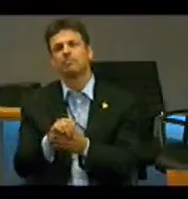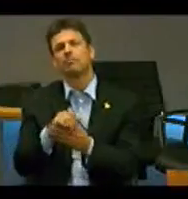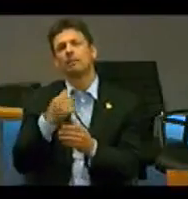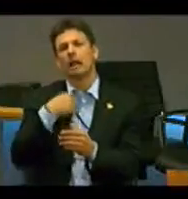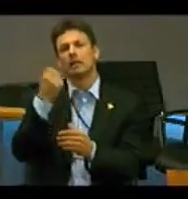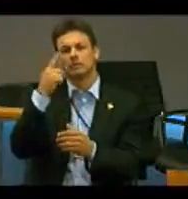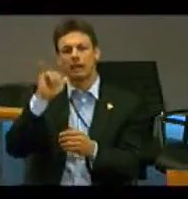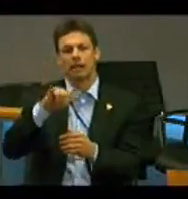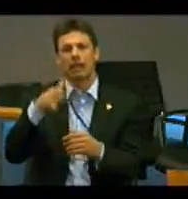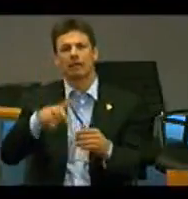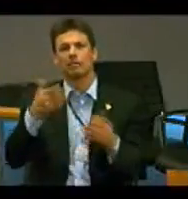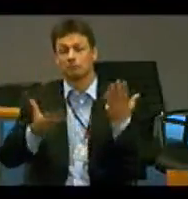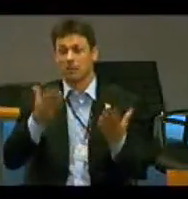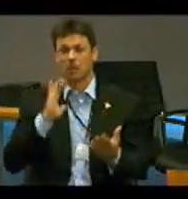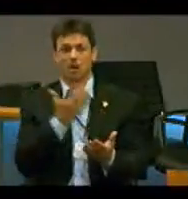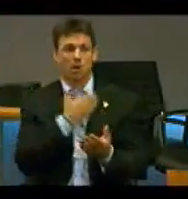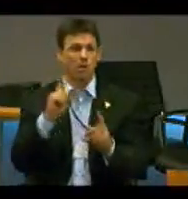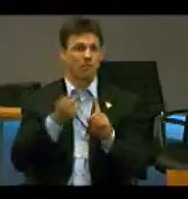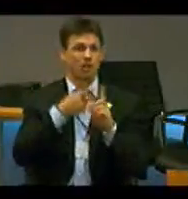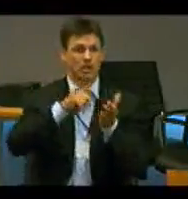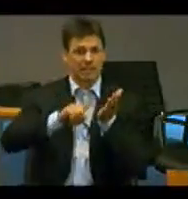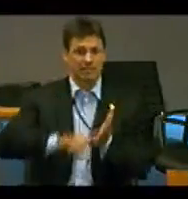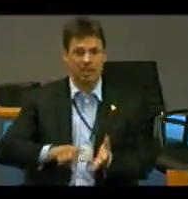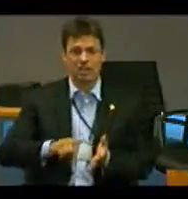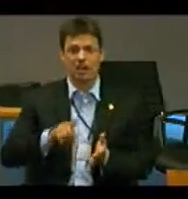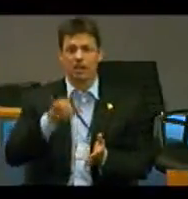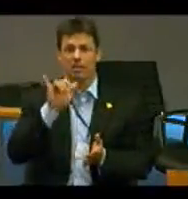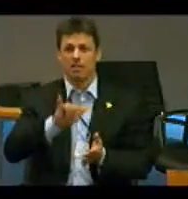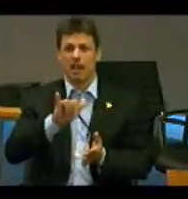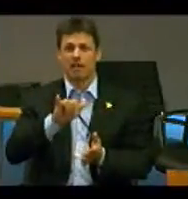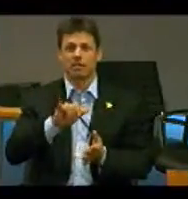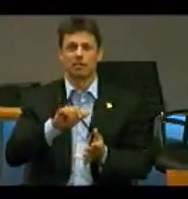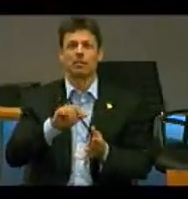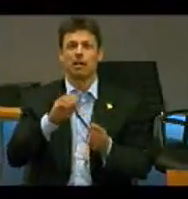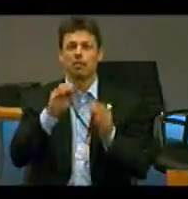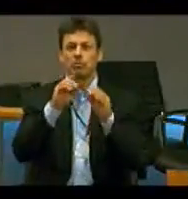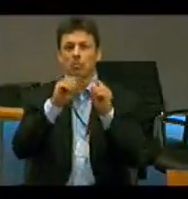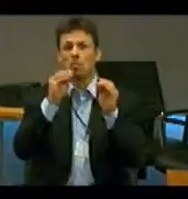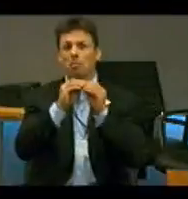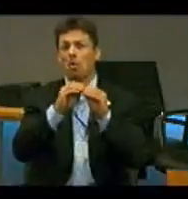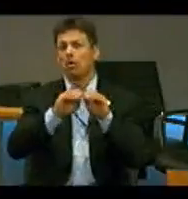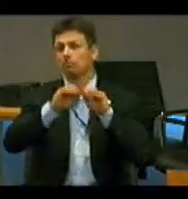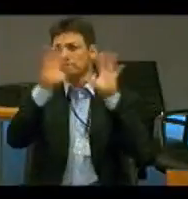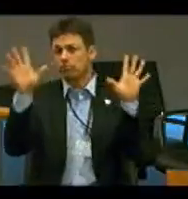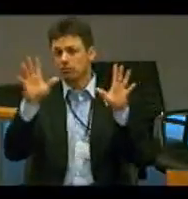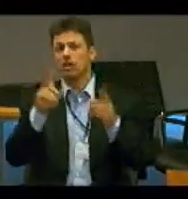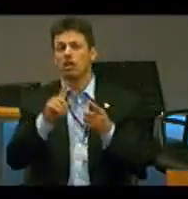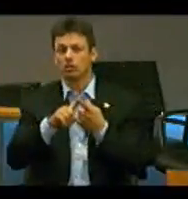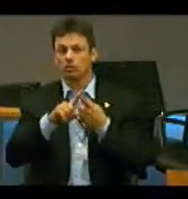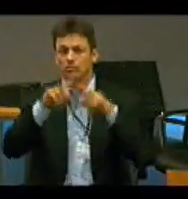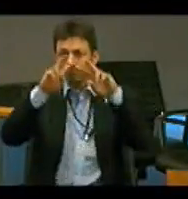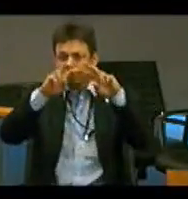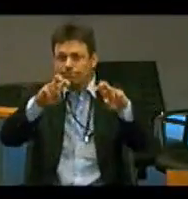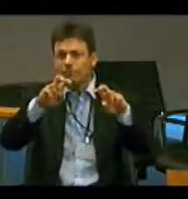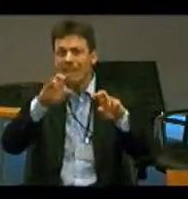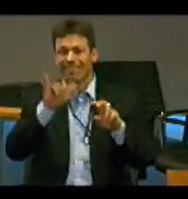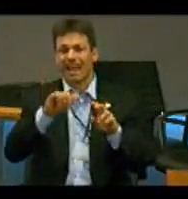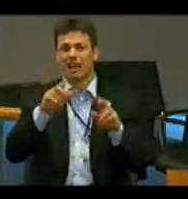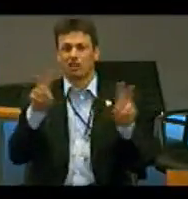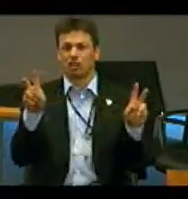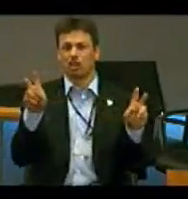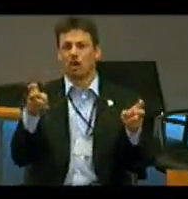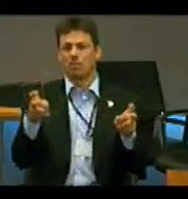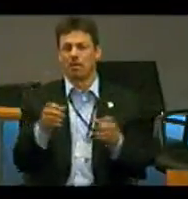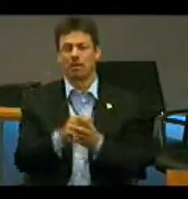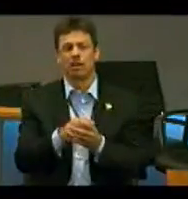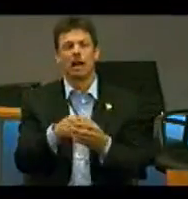understand that this might be our first investigation that explicitly takes this intersectional approach on this topic, and I look forward very much